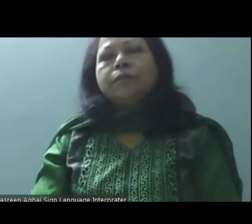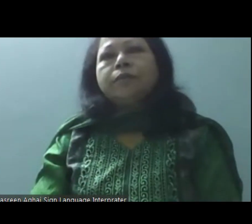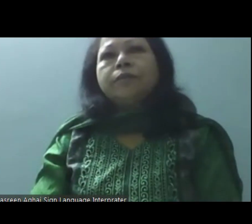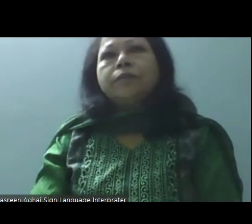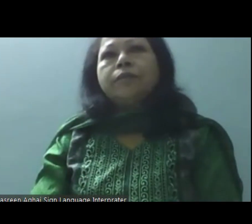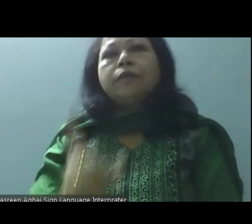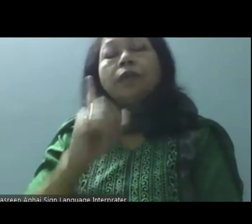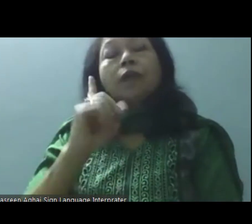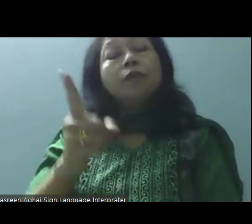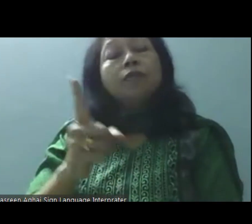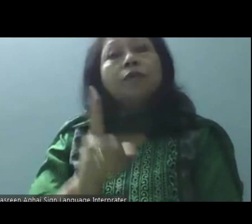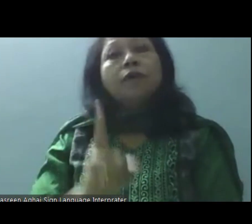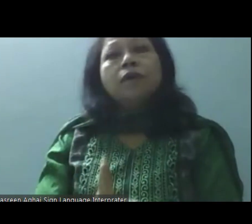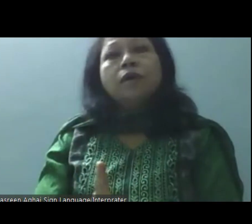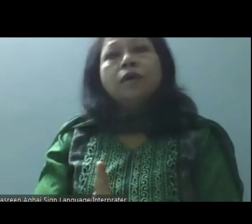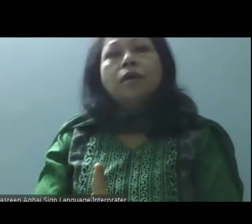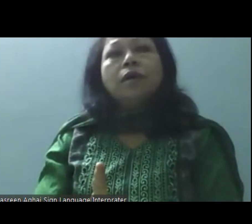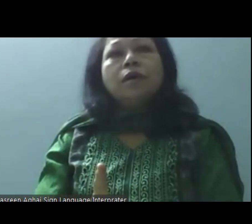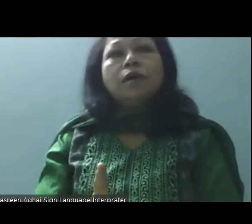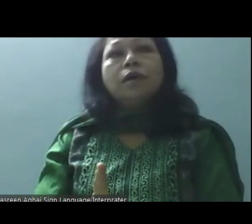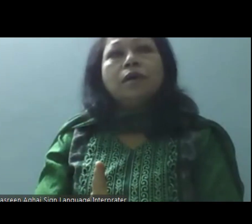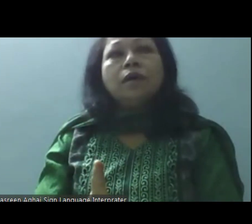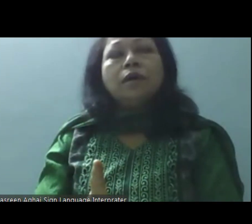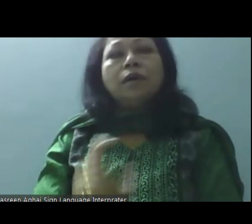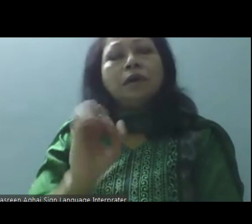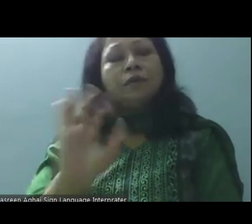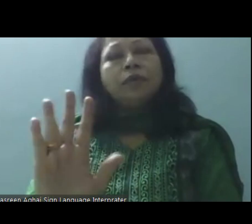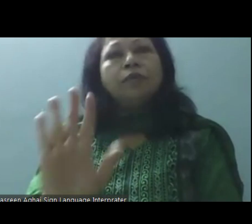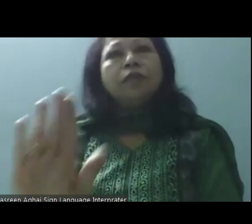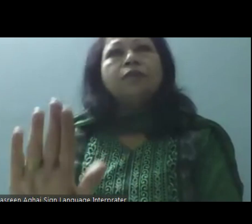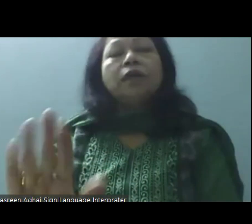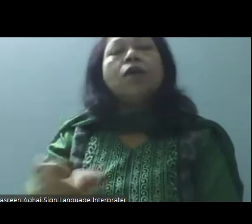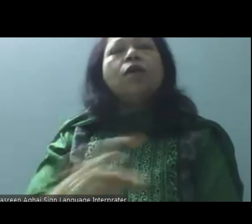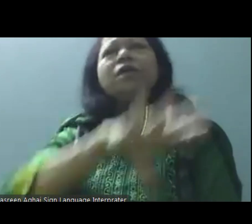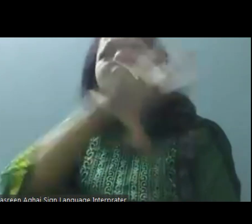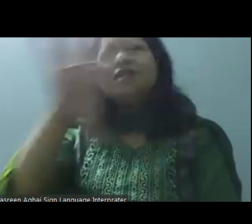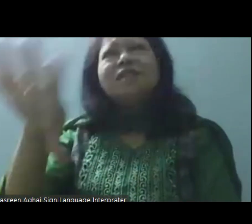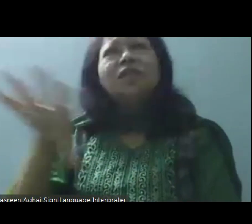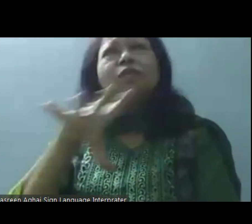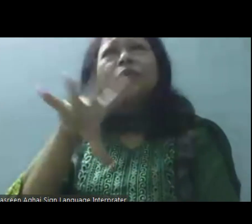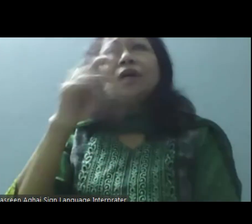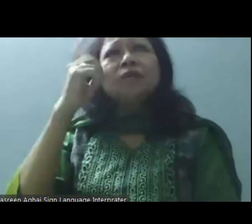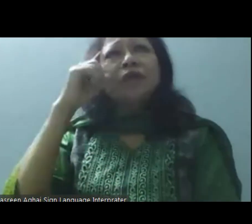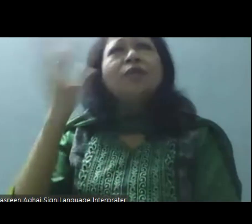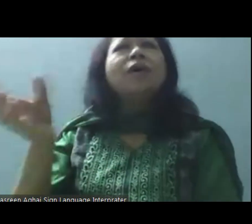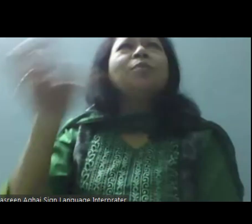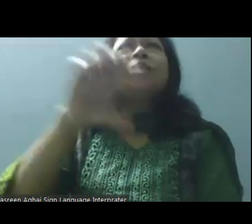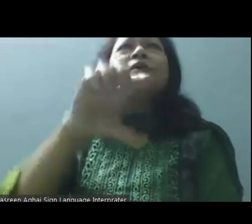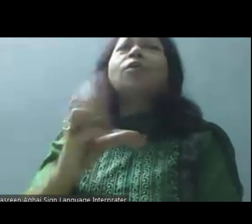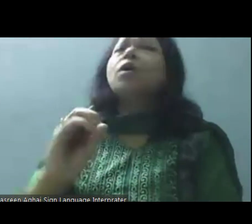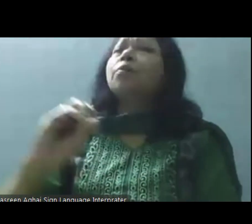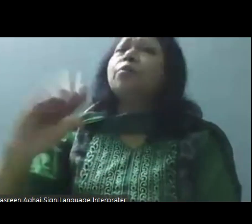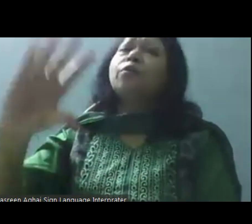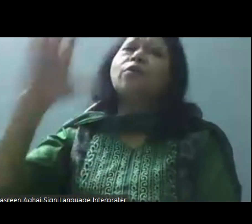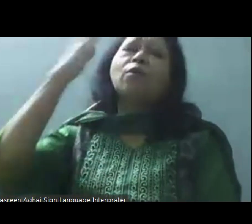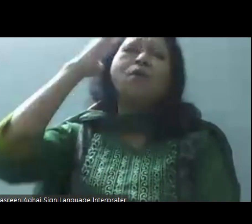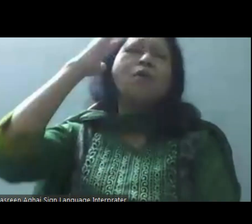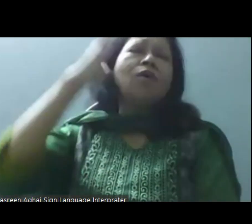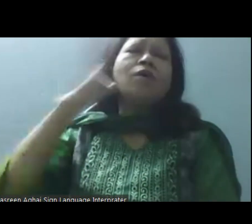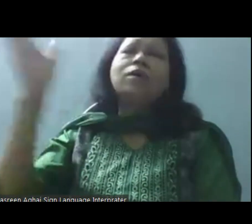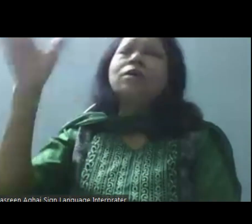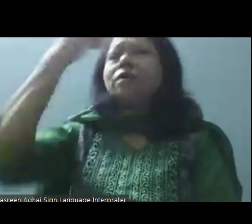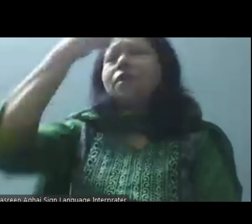If I can speak about our situations, others have more problems than I